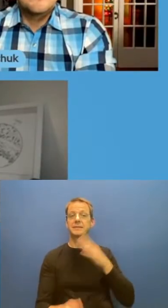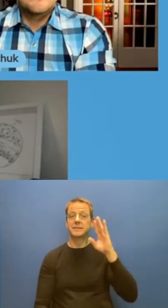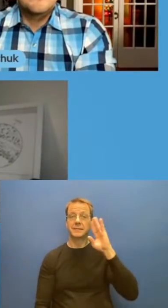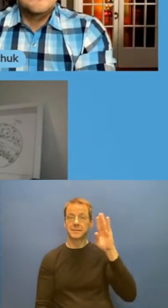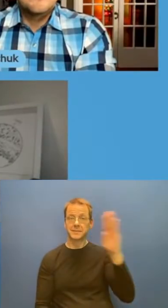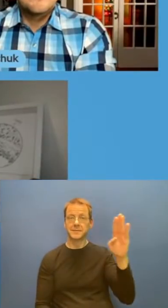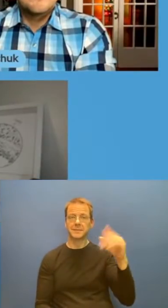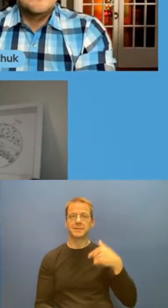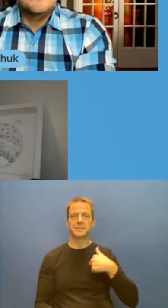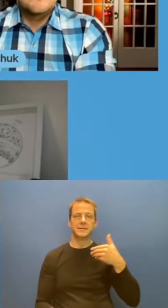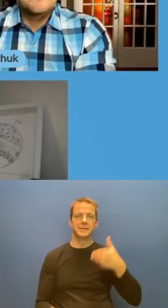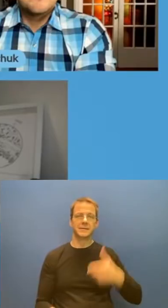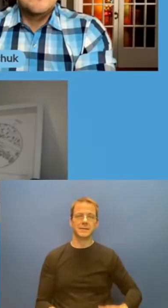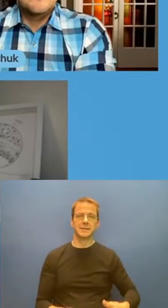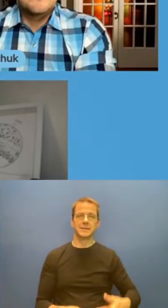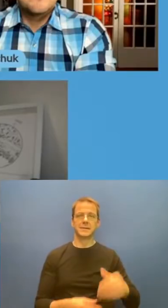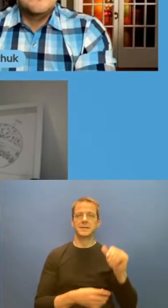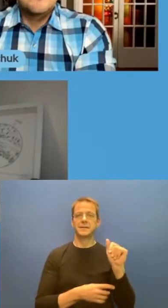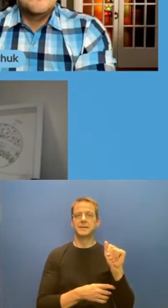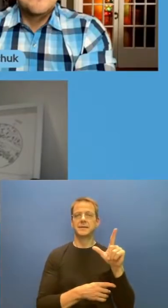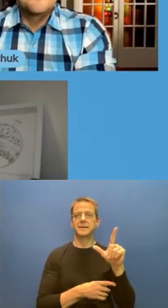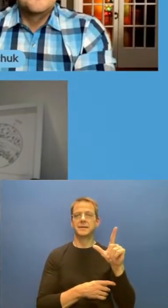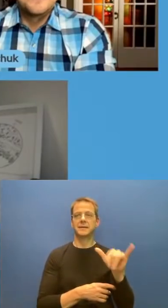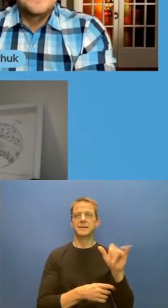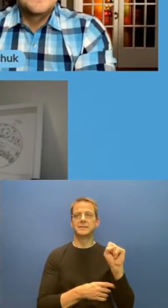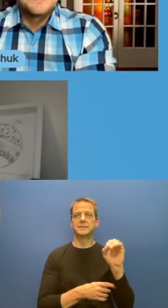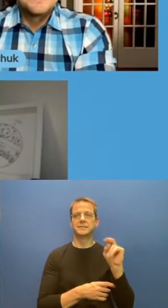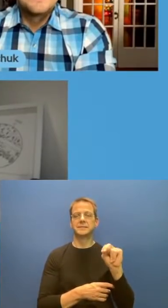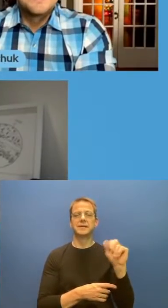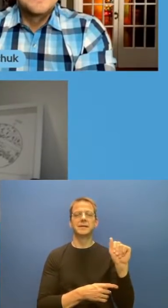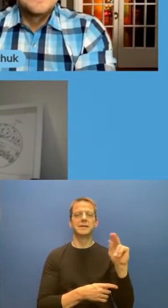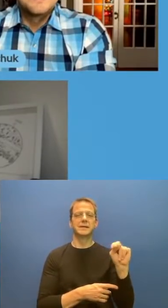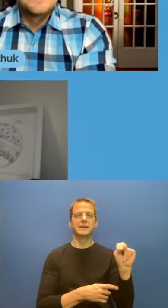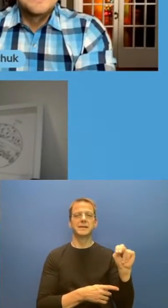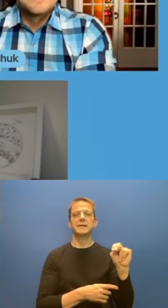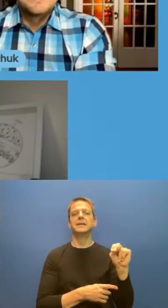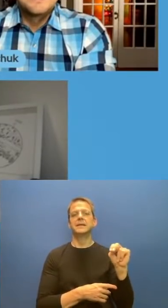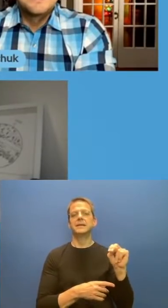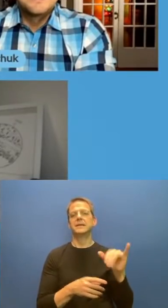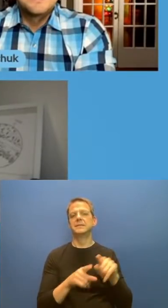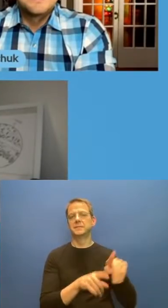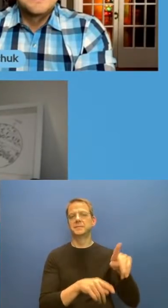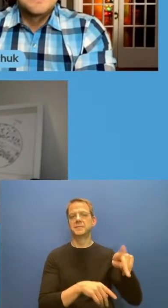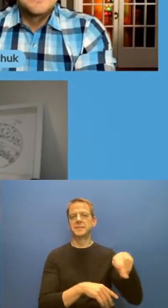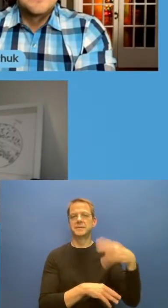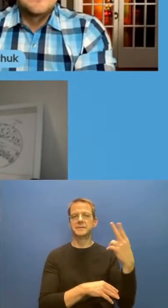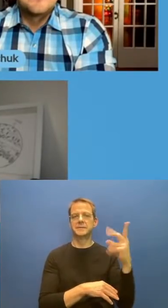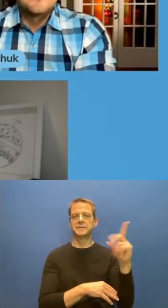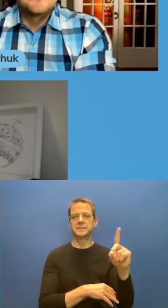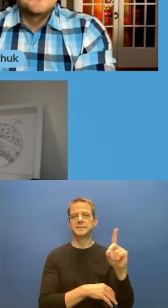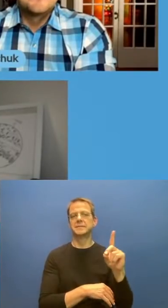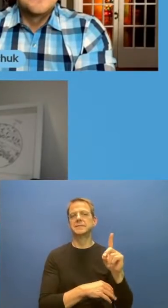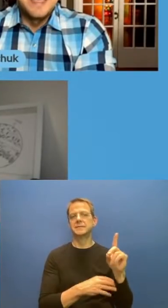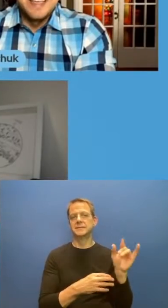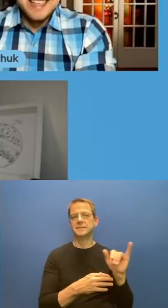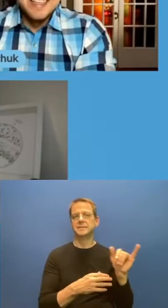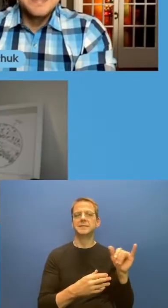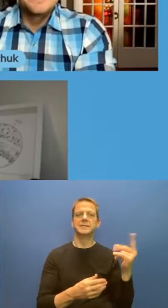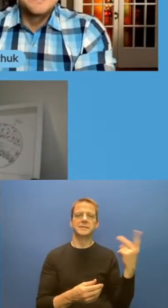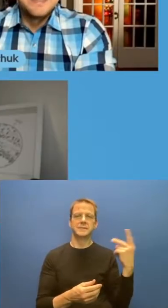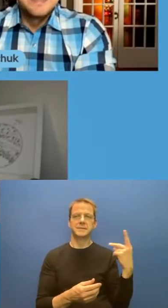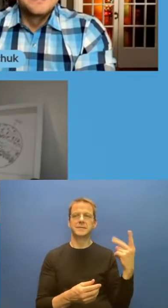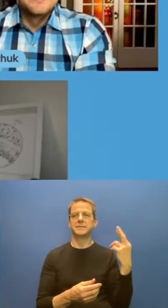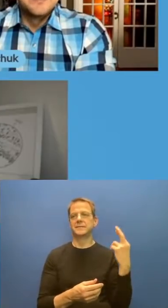like Jason, and a good friend of Jason's. I'm sure he's happy to get more time with me.